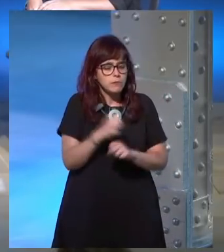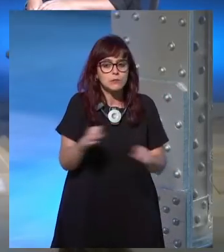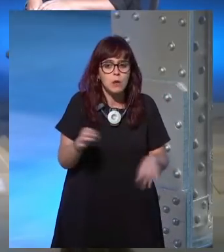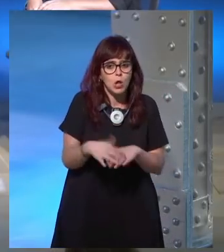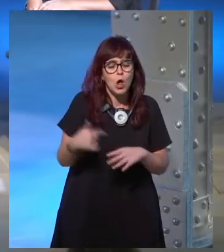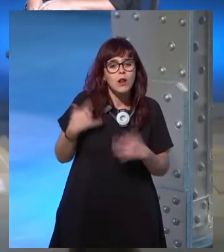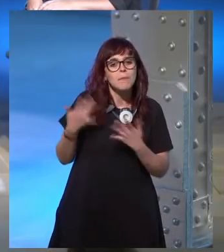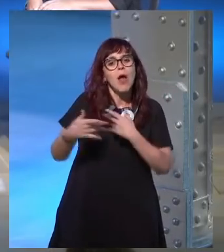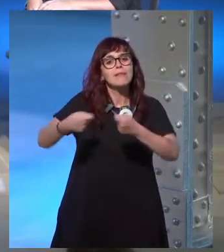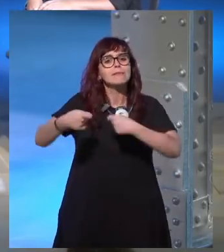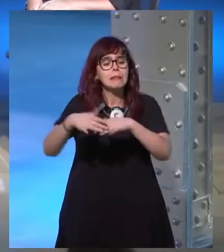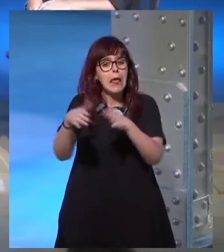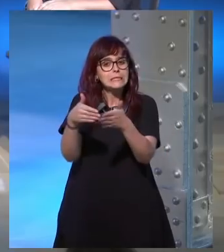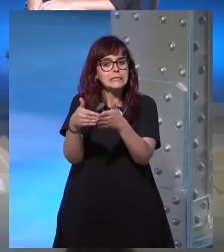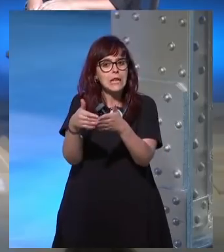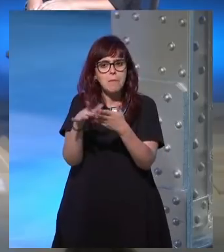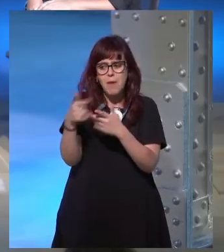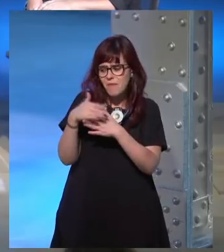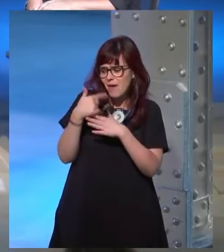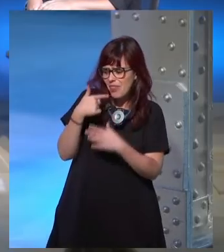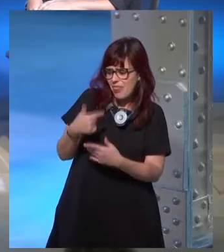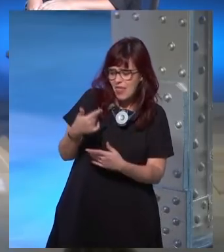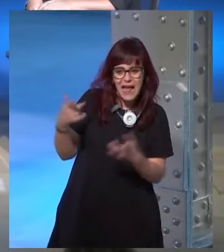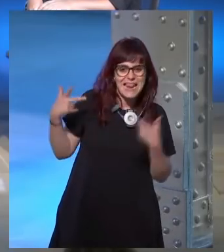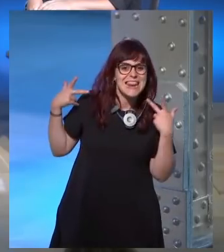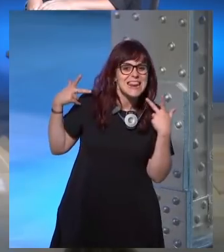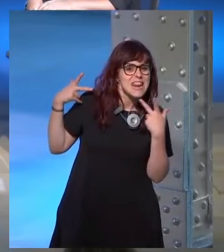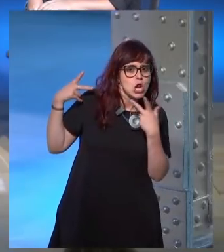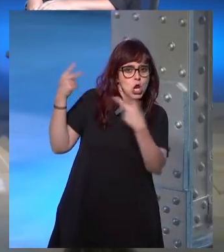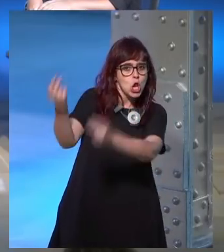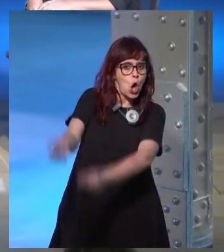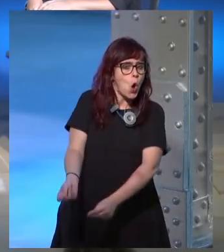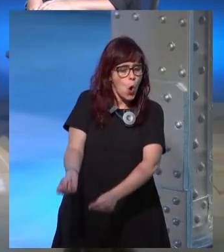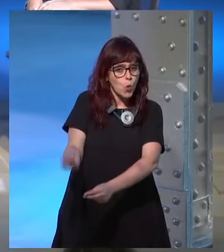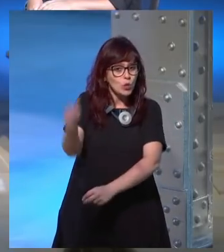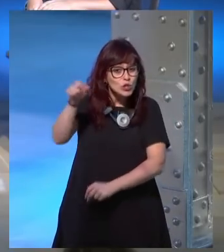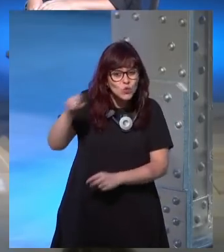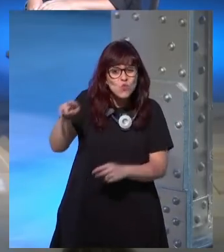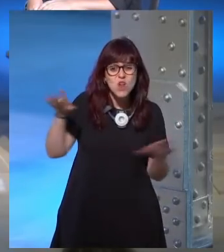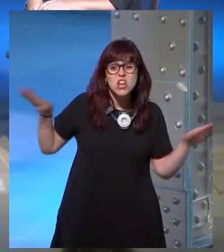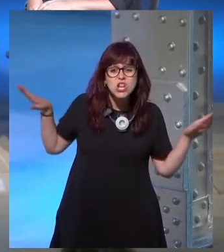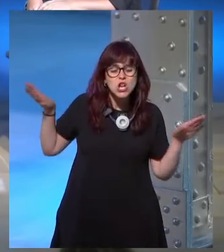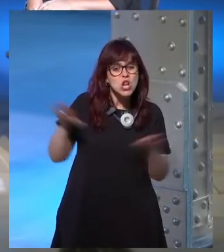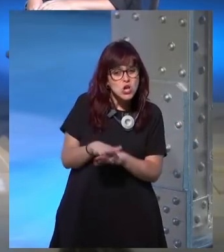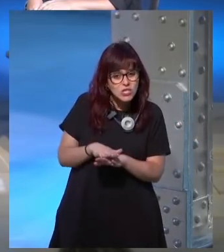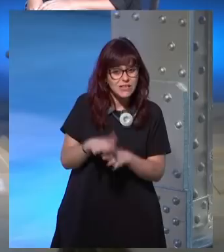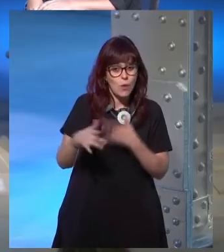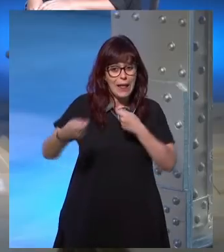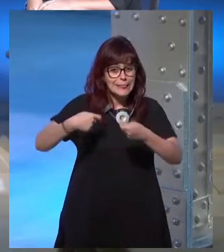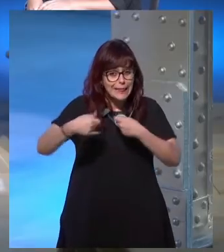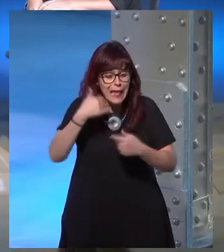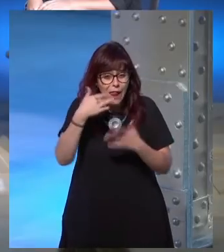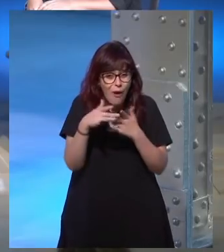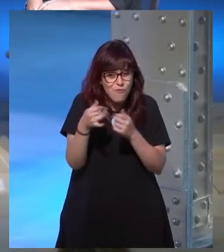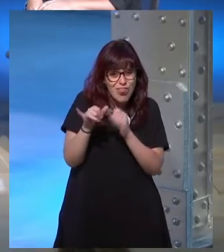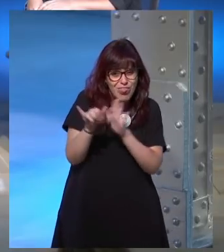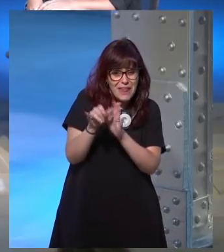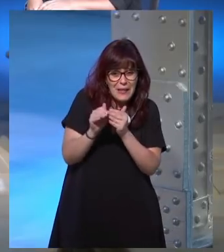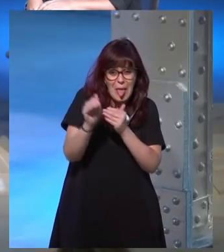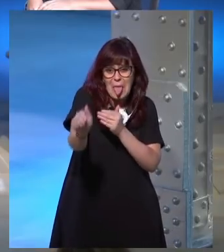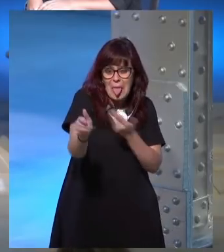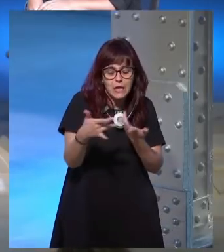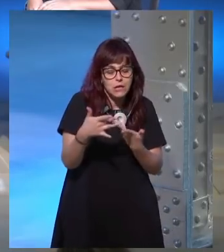no, like, you are not going alone to the corner store at 9 o'clock at night. And it was just this way of living that